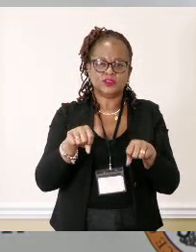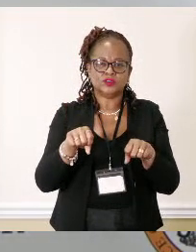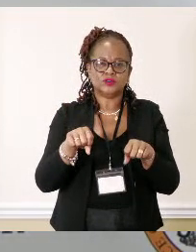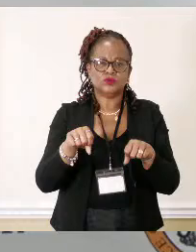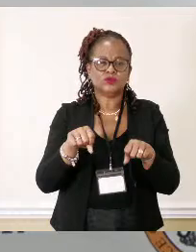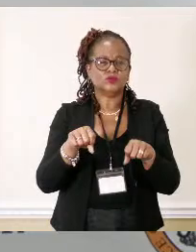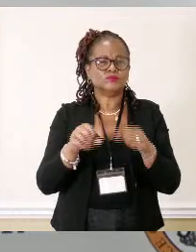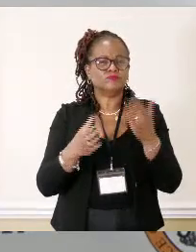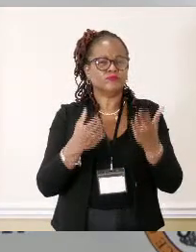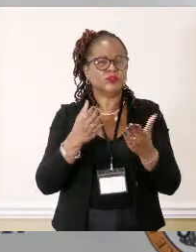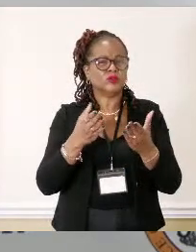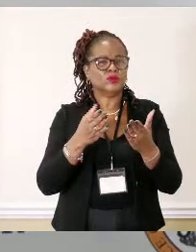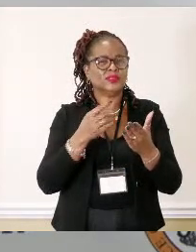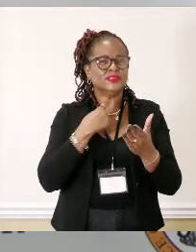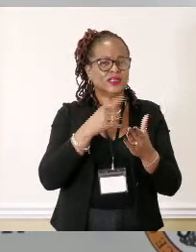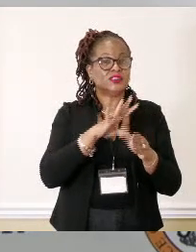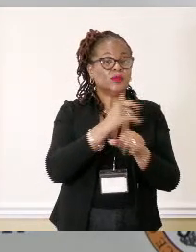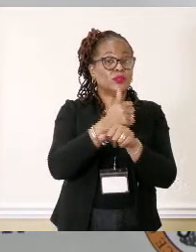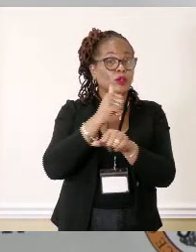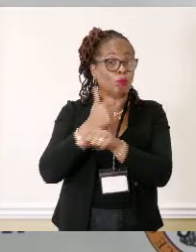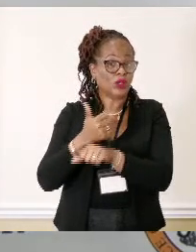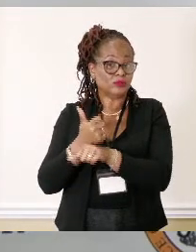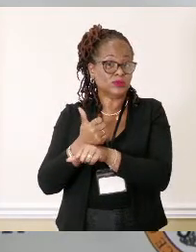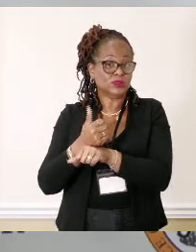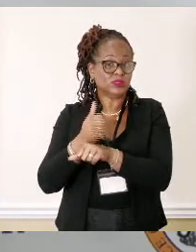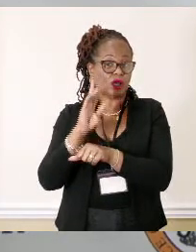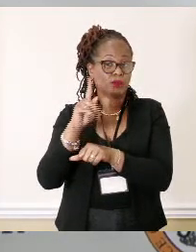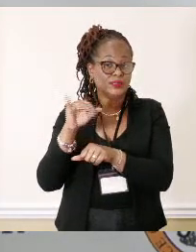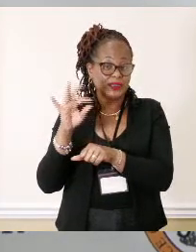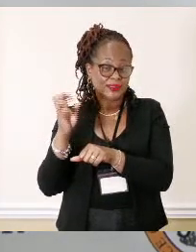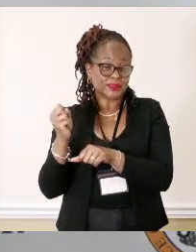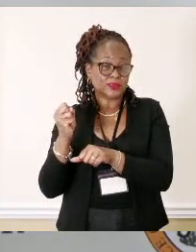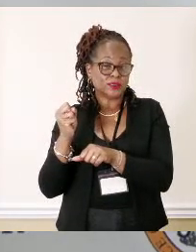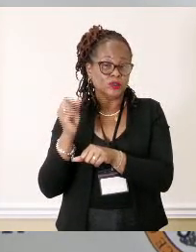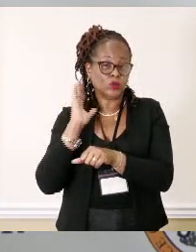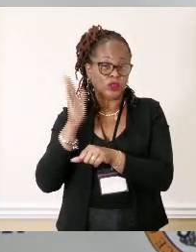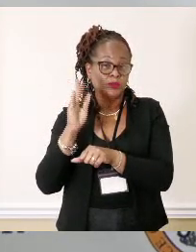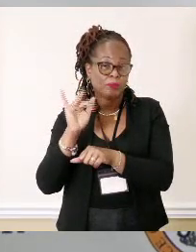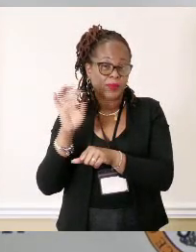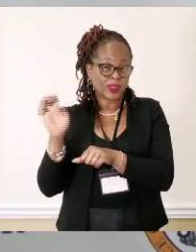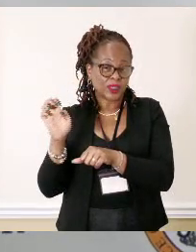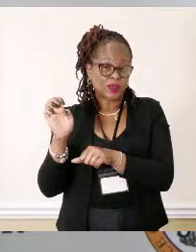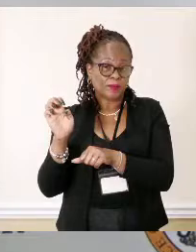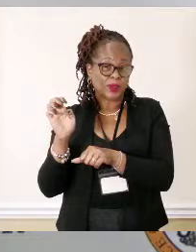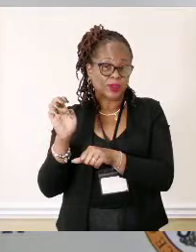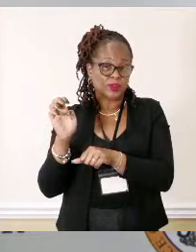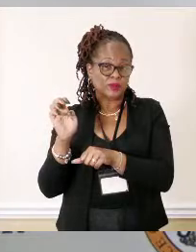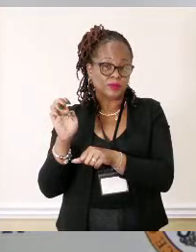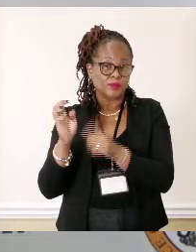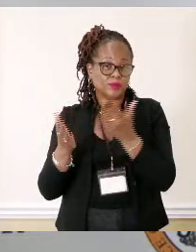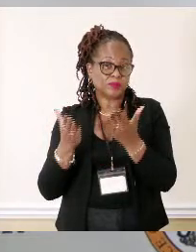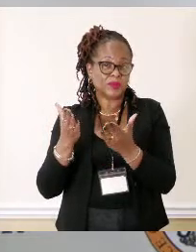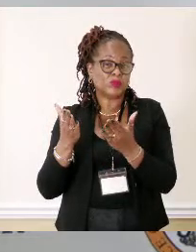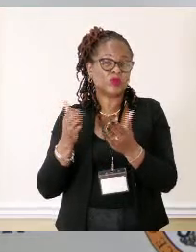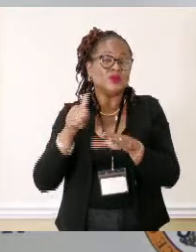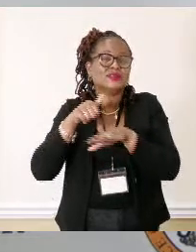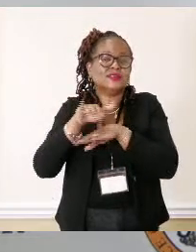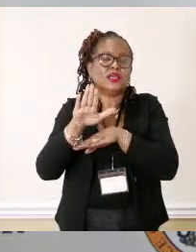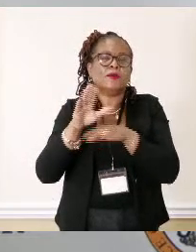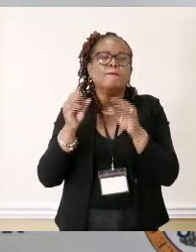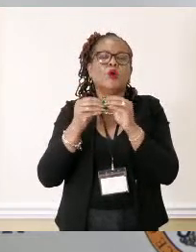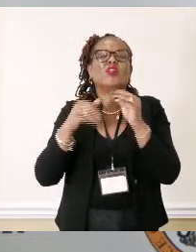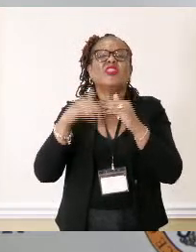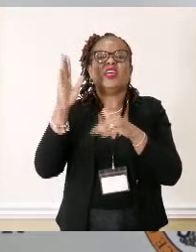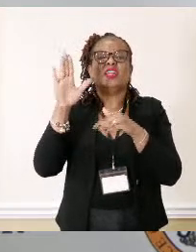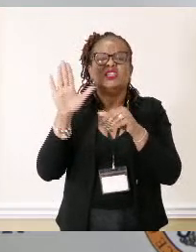us an idea of the appointment and what the uptake would be. But we'll send more than enough vaccines